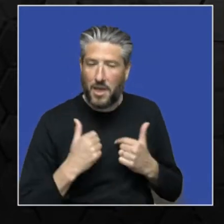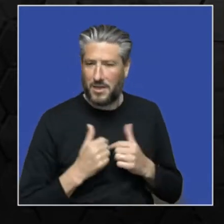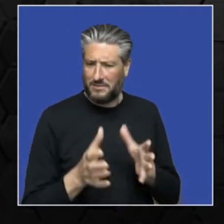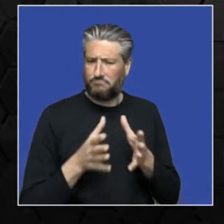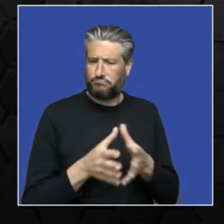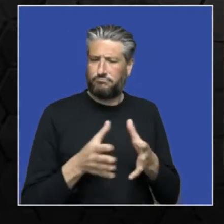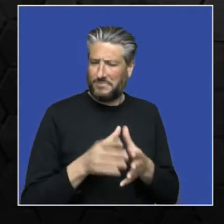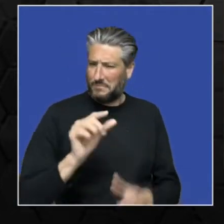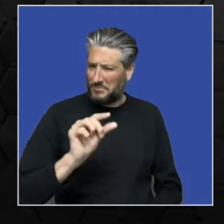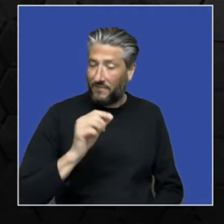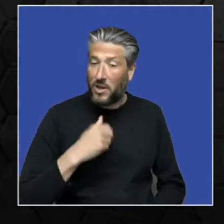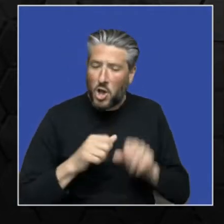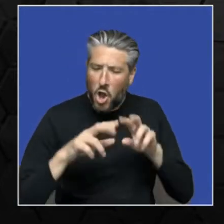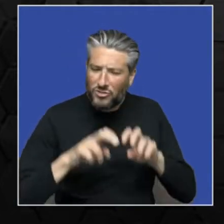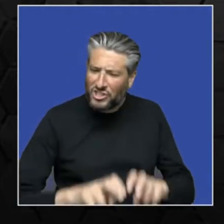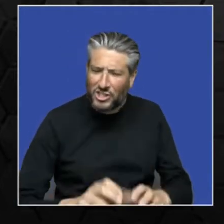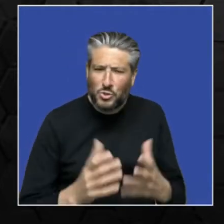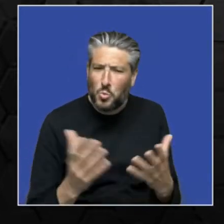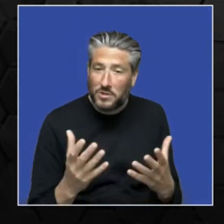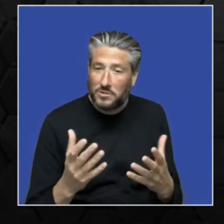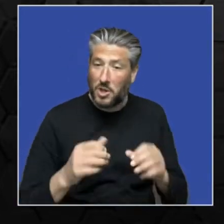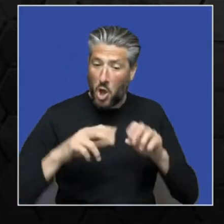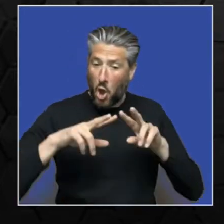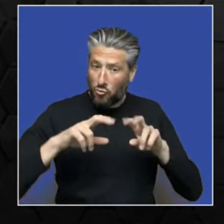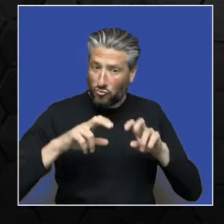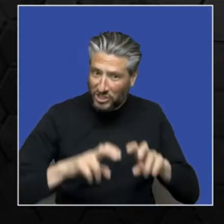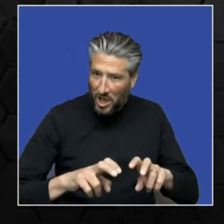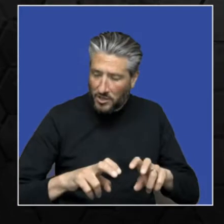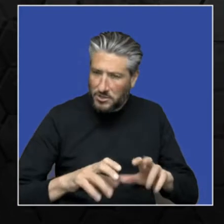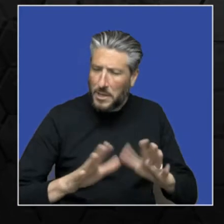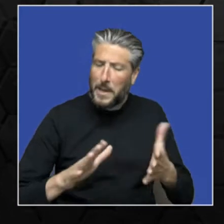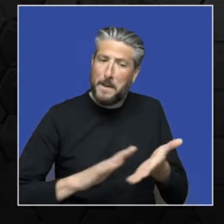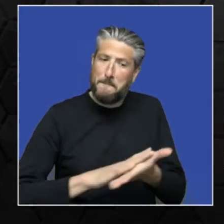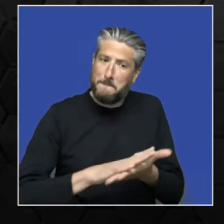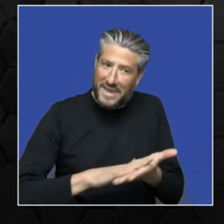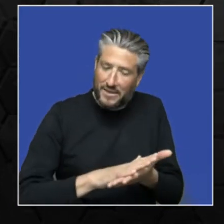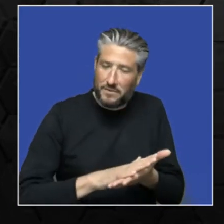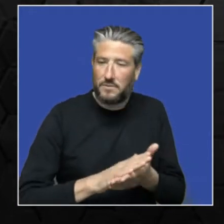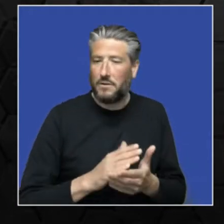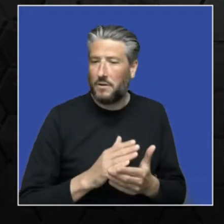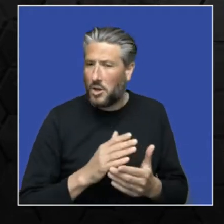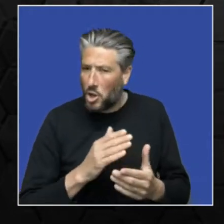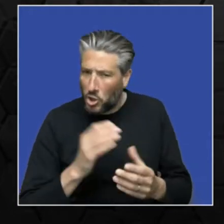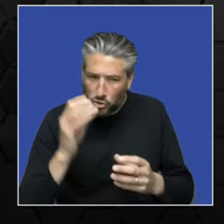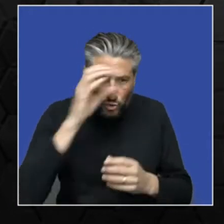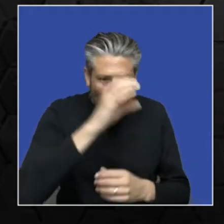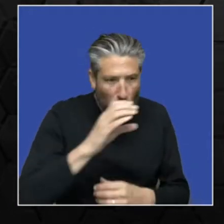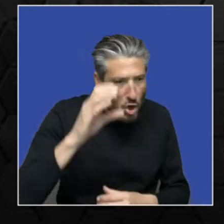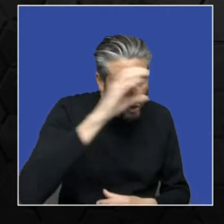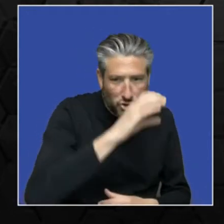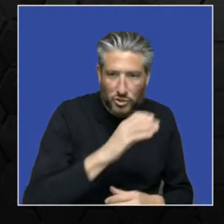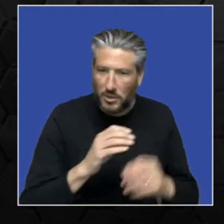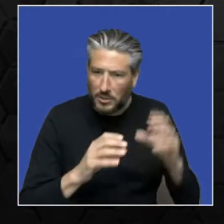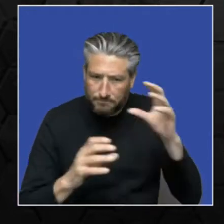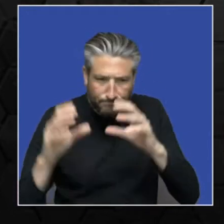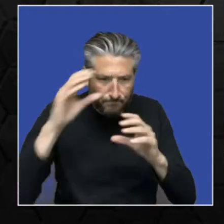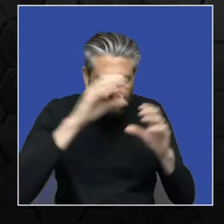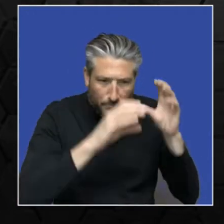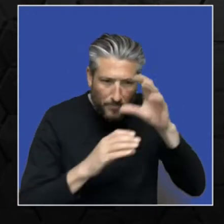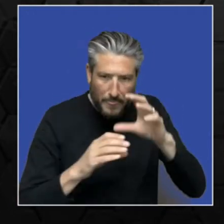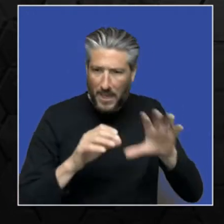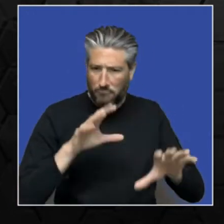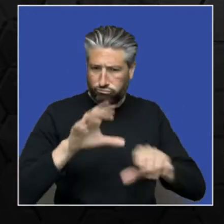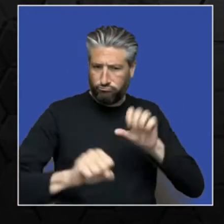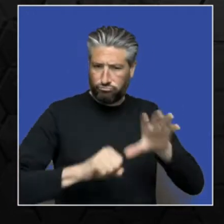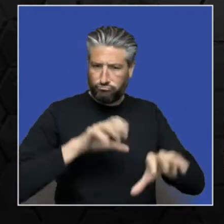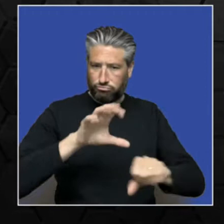but logical and systematic search for something new and useful, right? We're looking for useful information on a particular topic that we can use